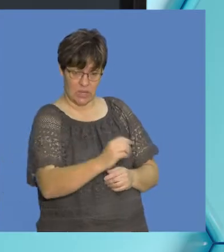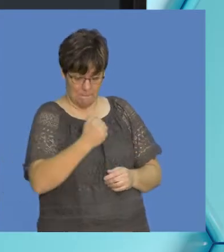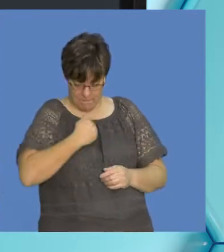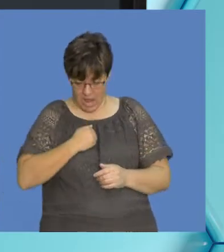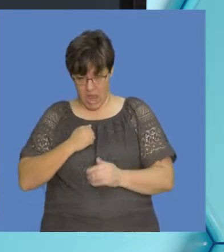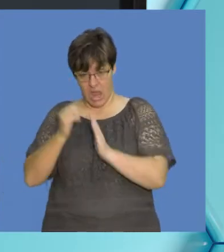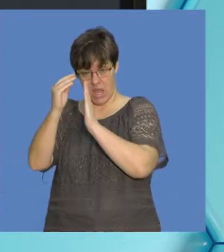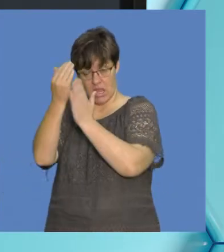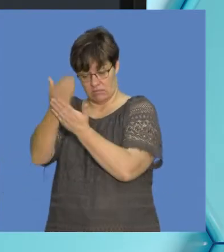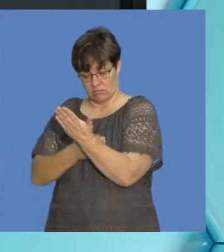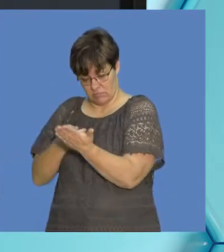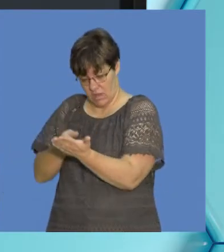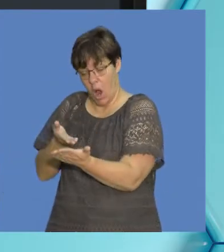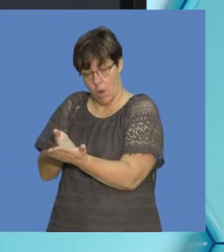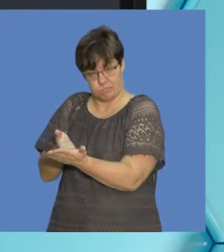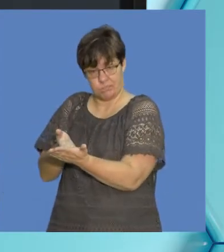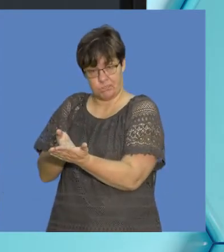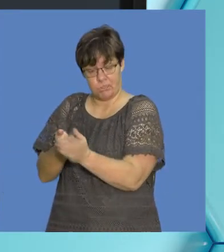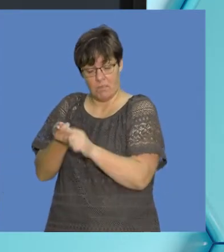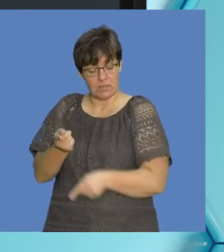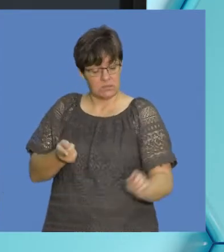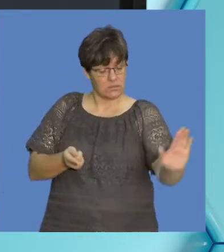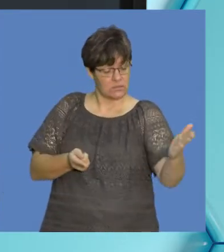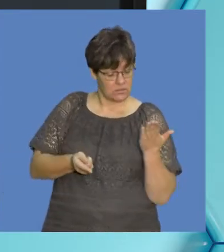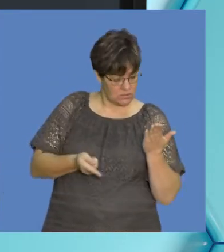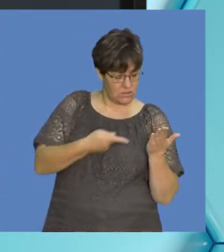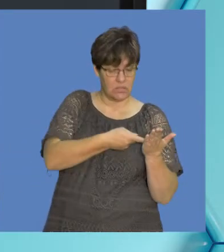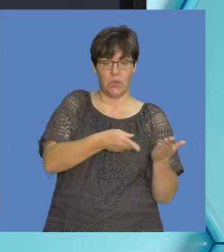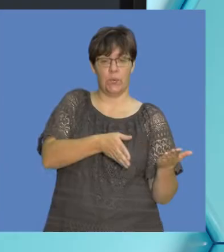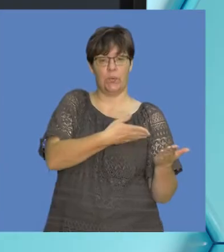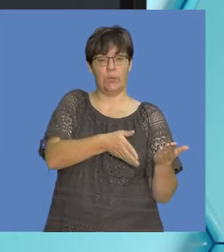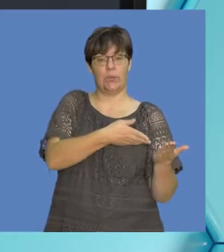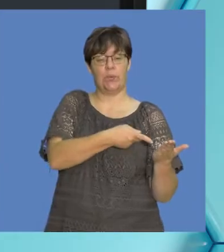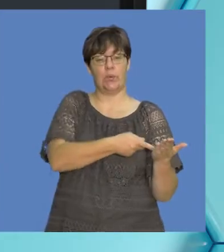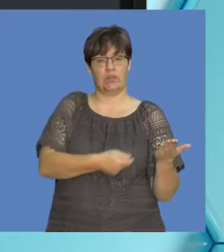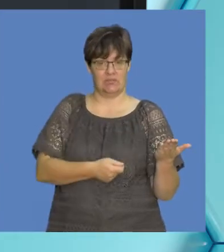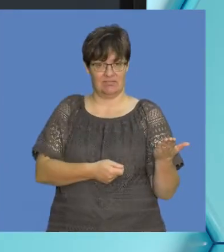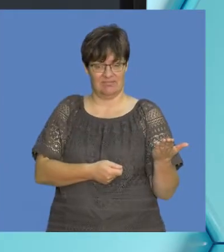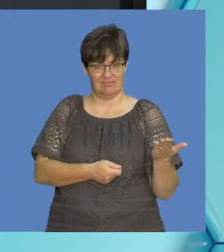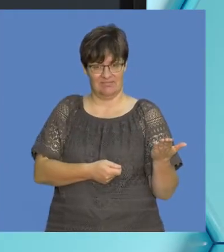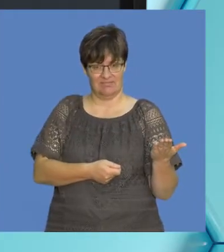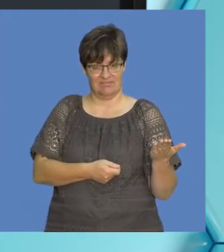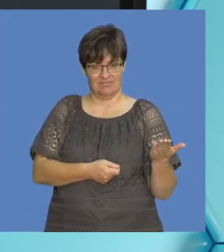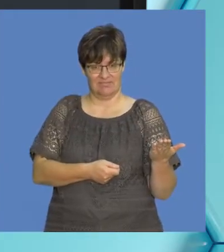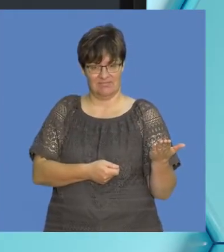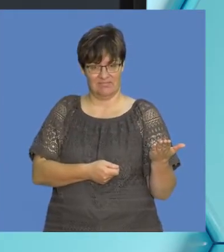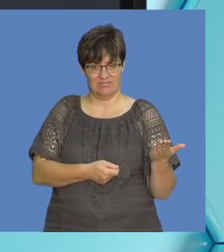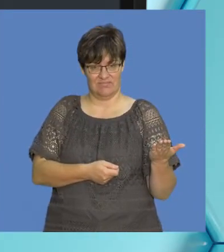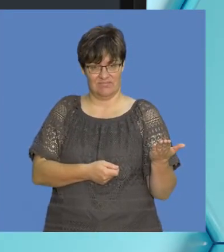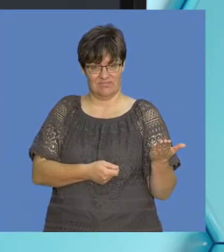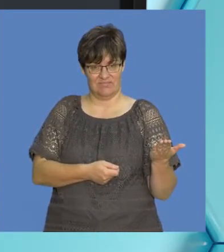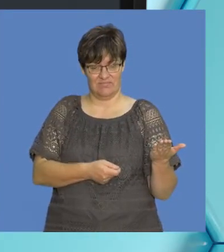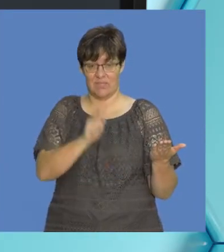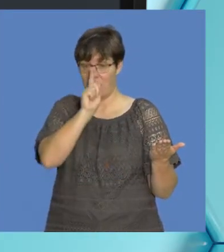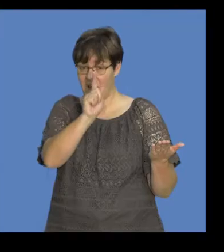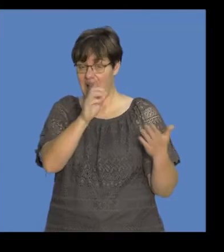records. However, when you receive your bank statement, it is not featuring, right? Now